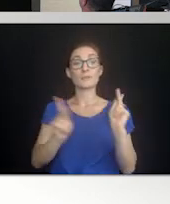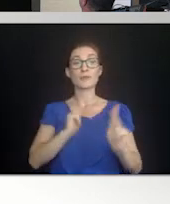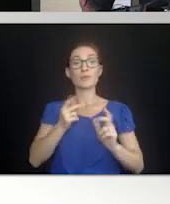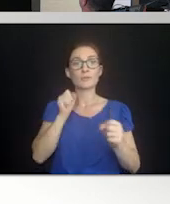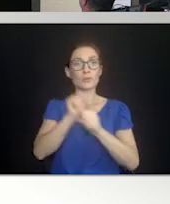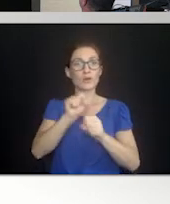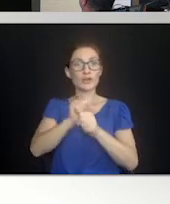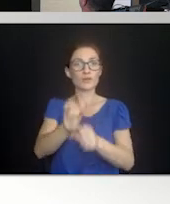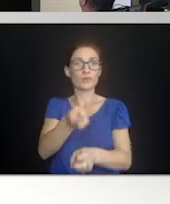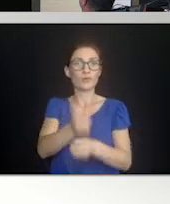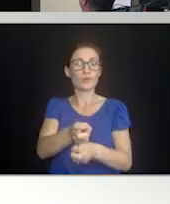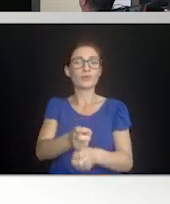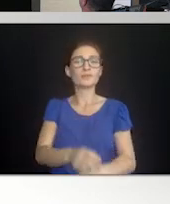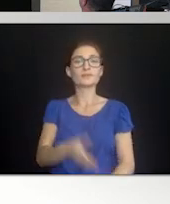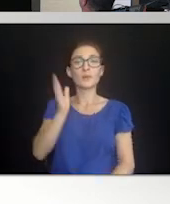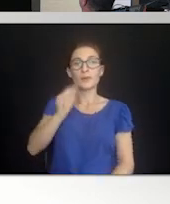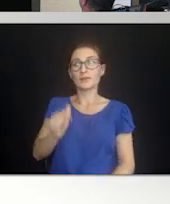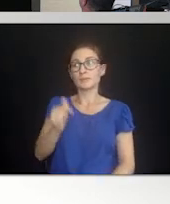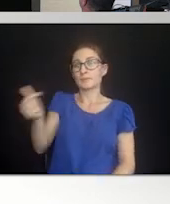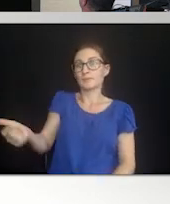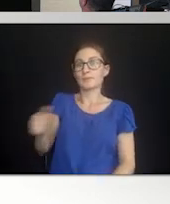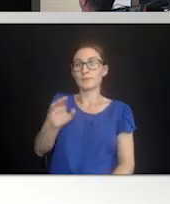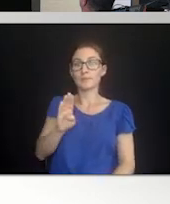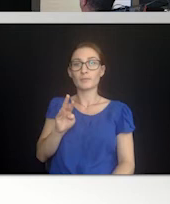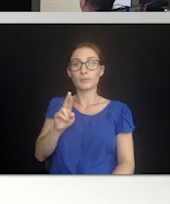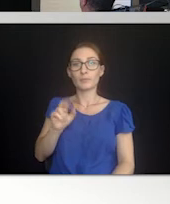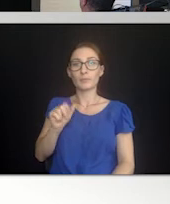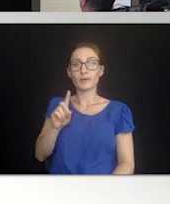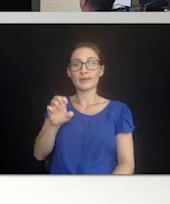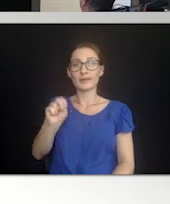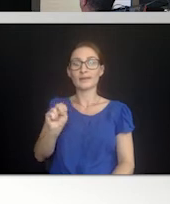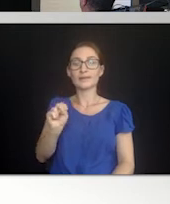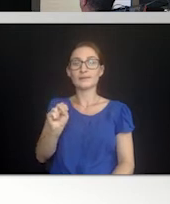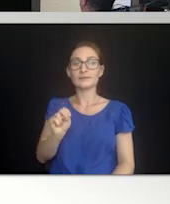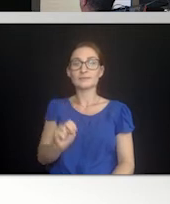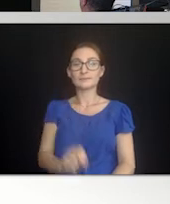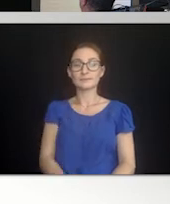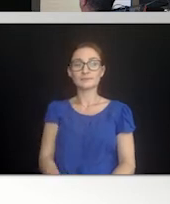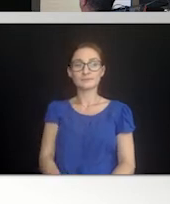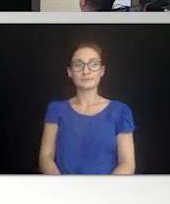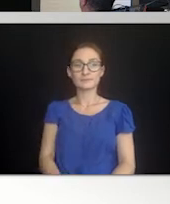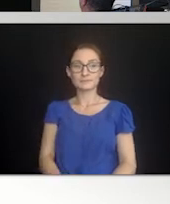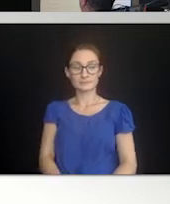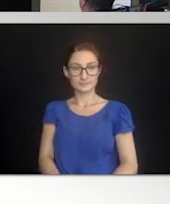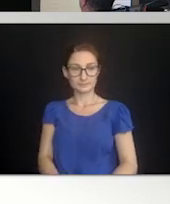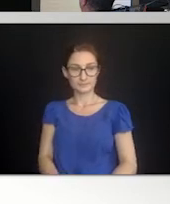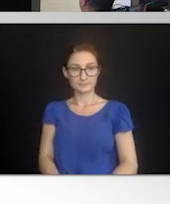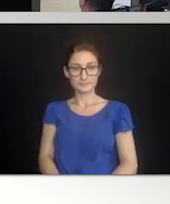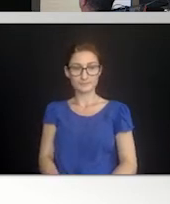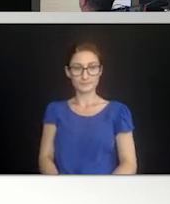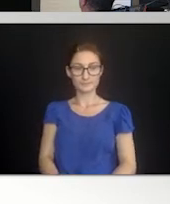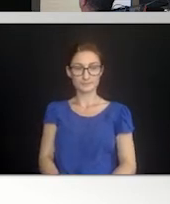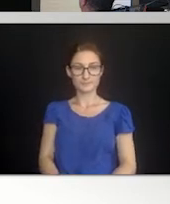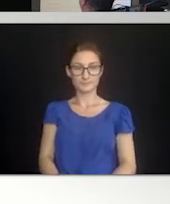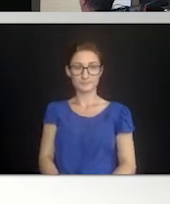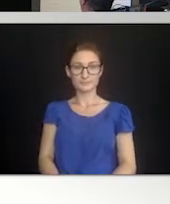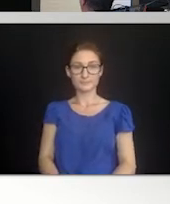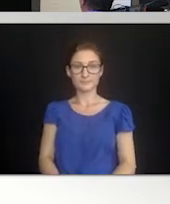your experience is flawless. I'm going to give this now to Braden. Braden, take it away.